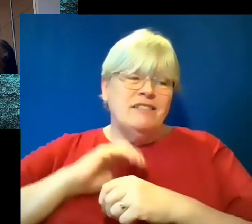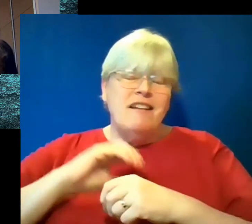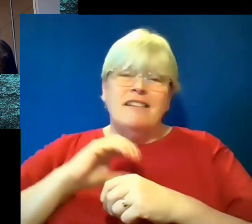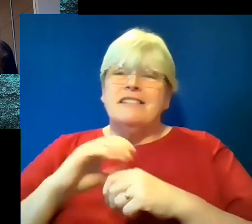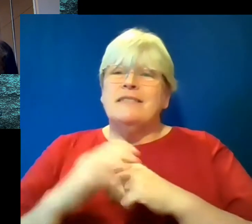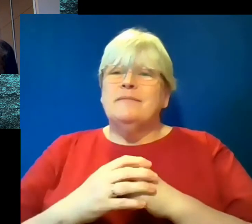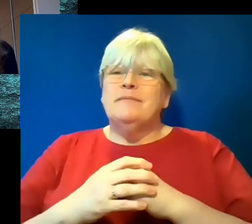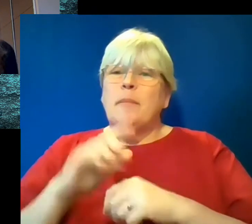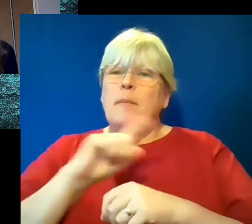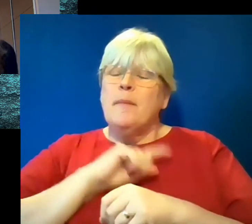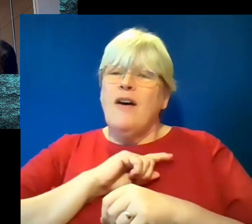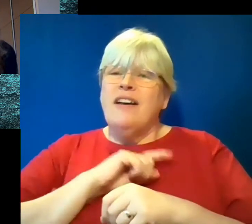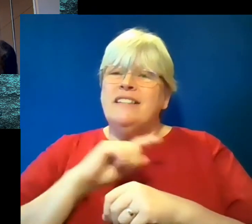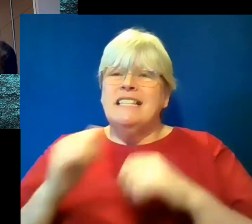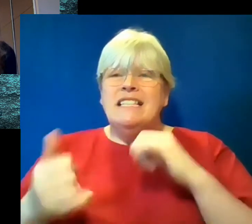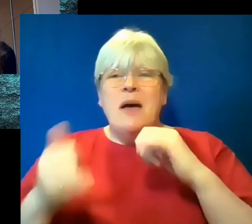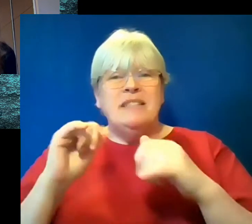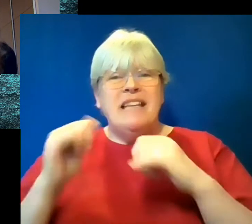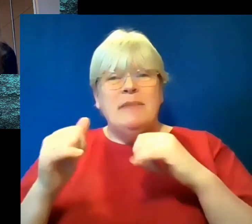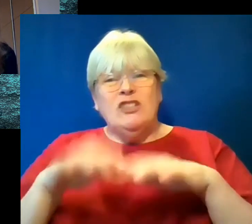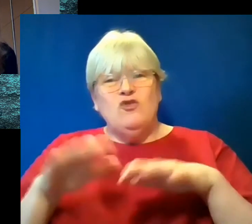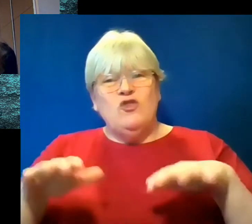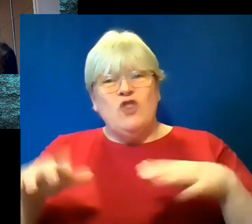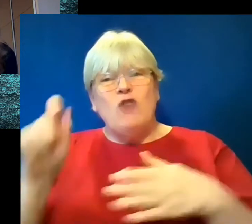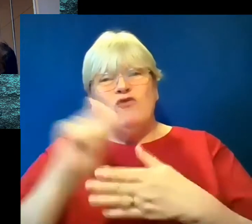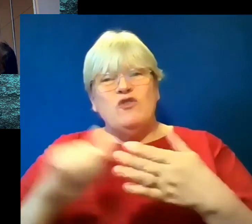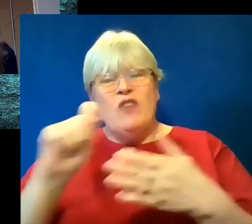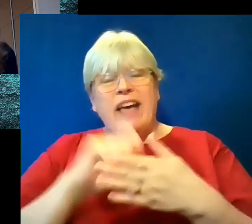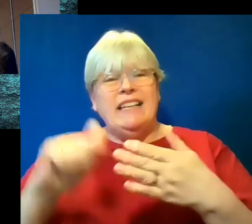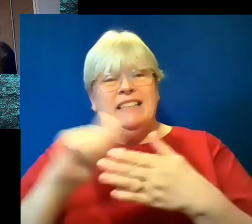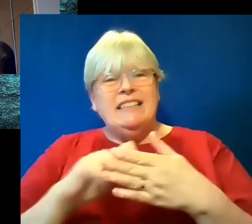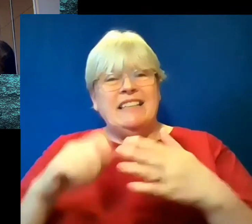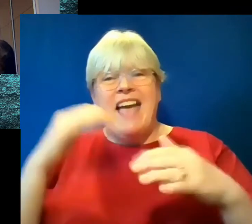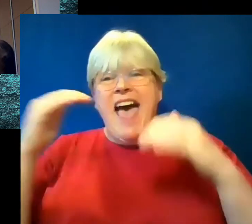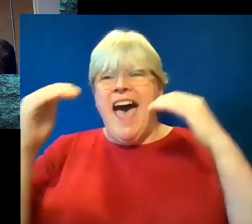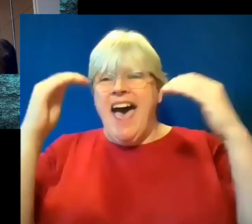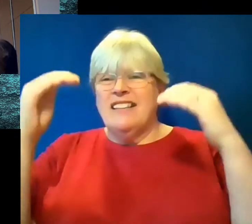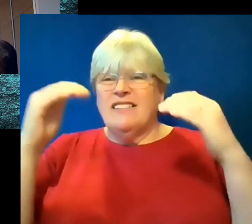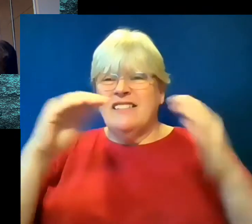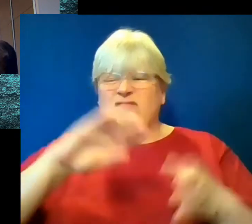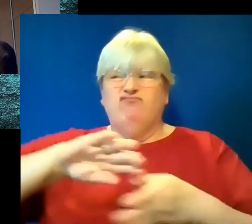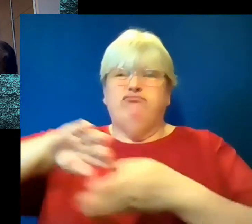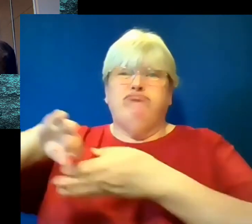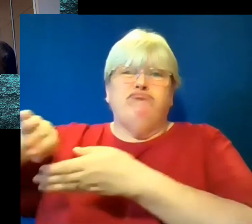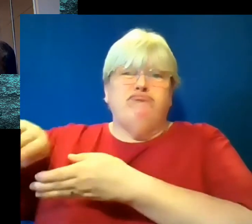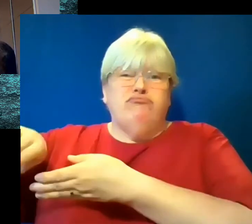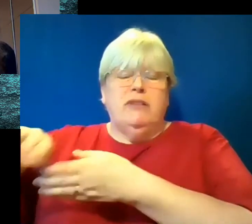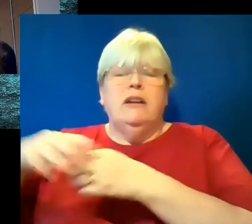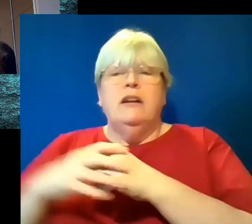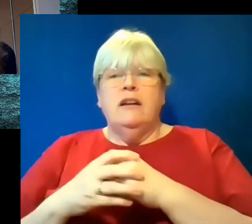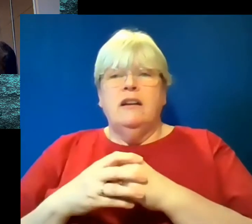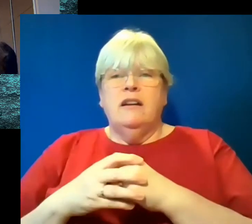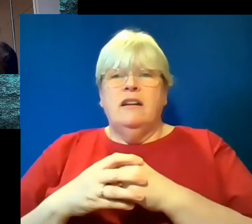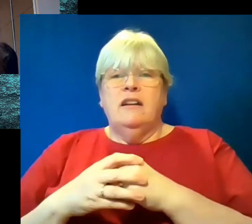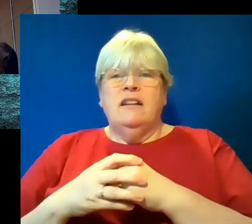because sometimes in children's writing, the adults are just kind of pushed out of the way and don't really have a